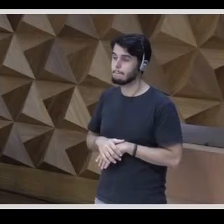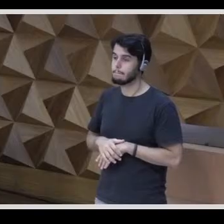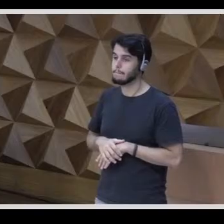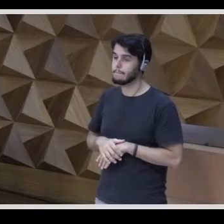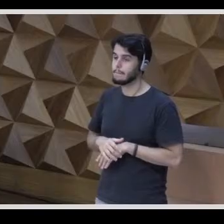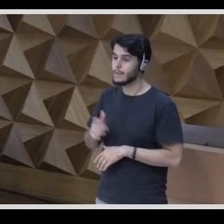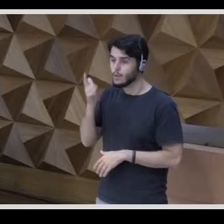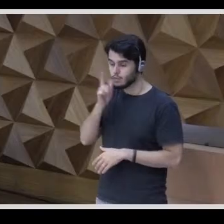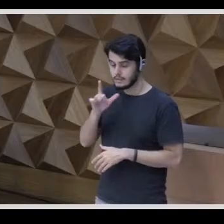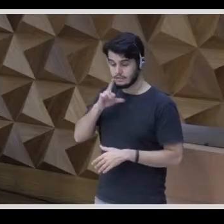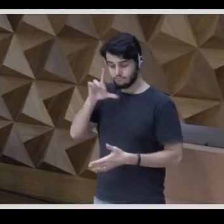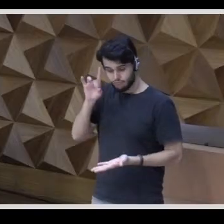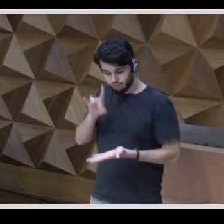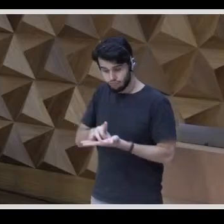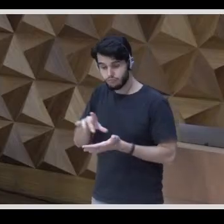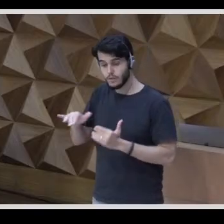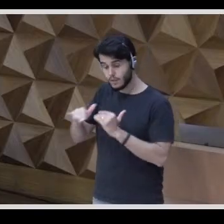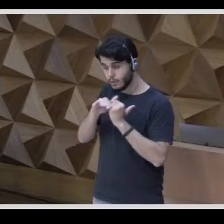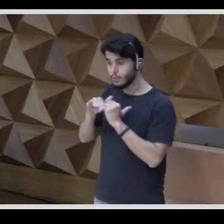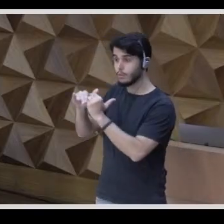Okay, I'm sorry, I didn't tell